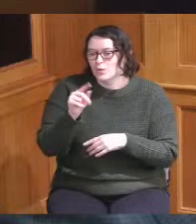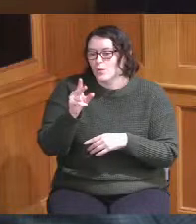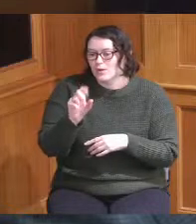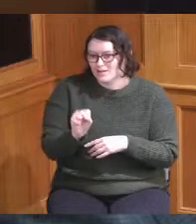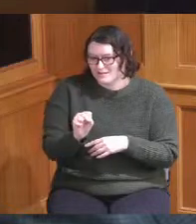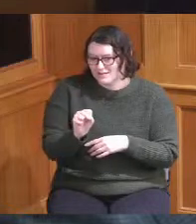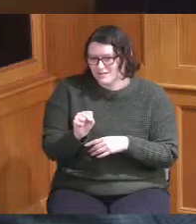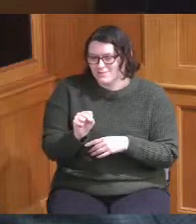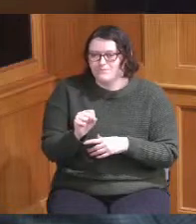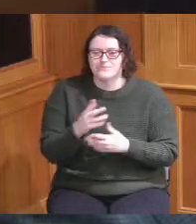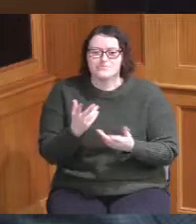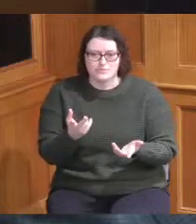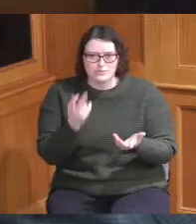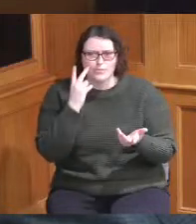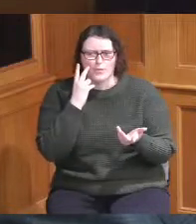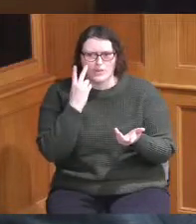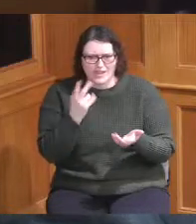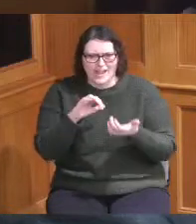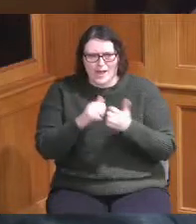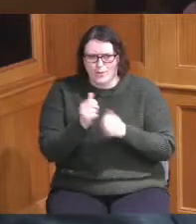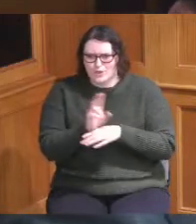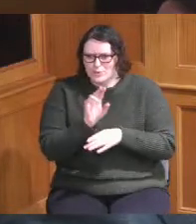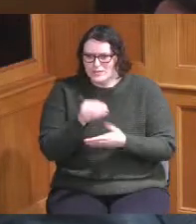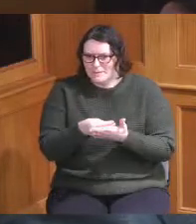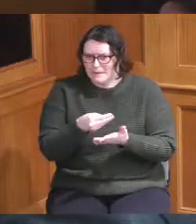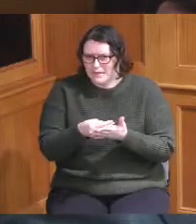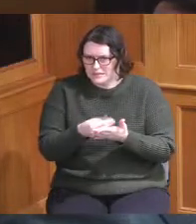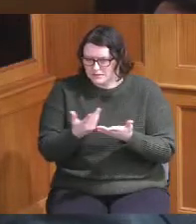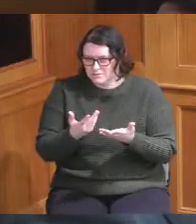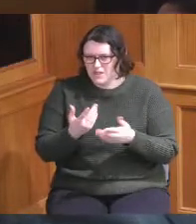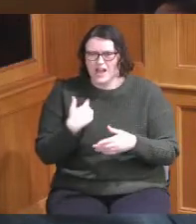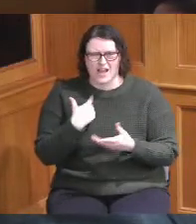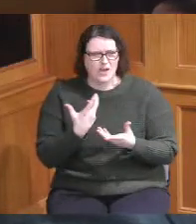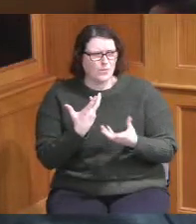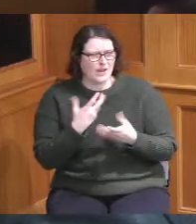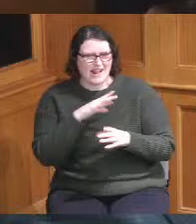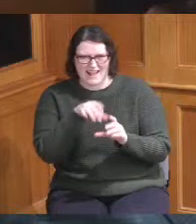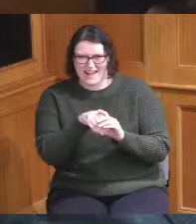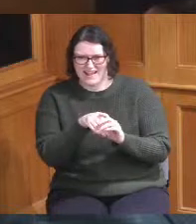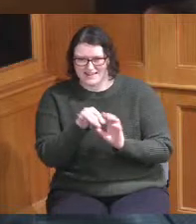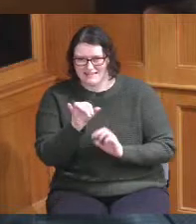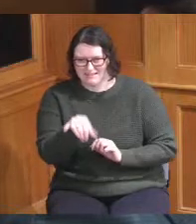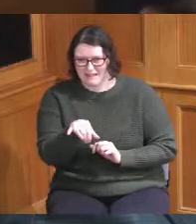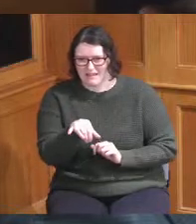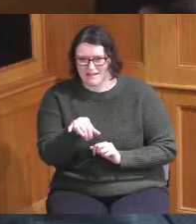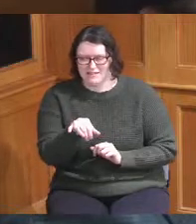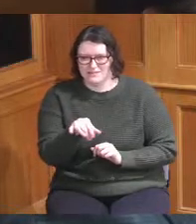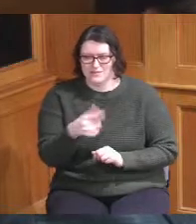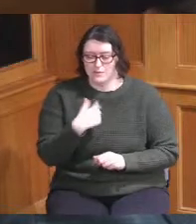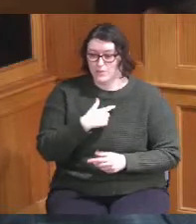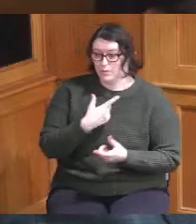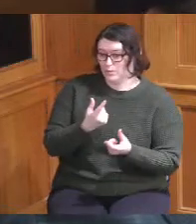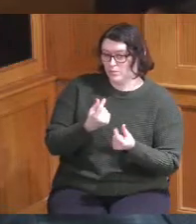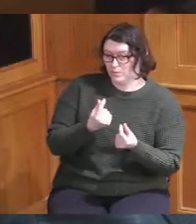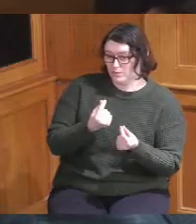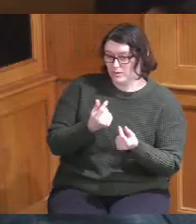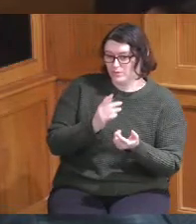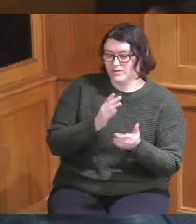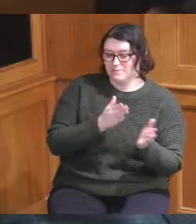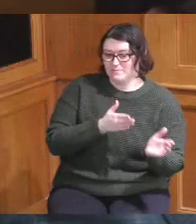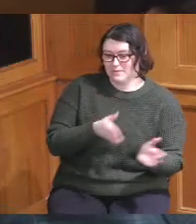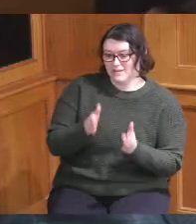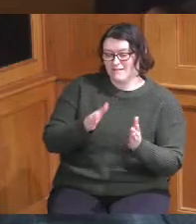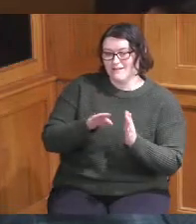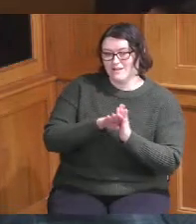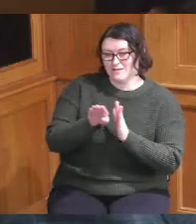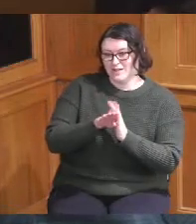million. So I would just put that in there as well, because I think what we do through the planning and development with